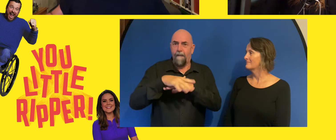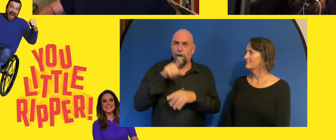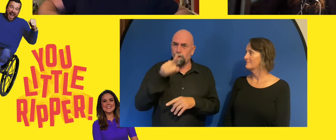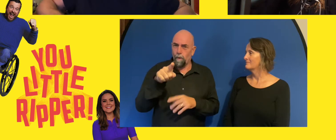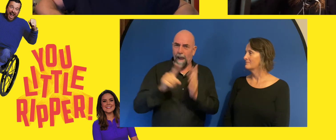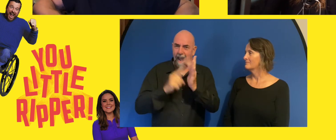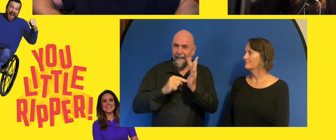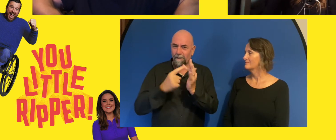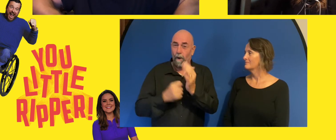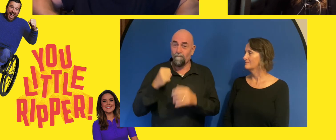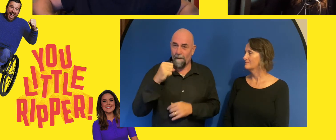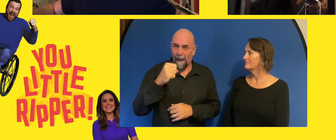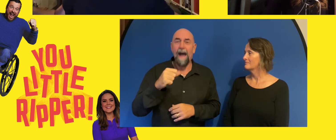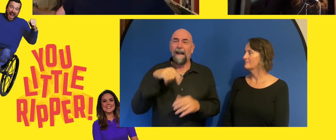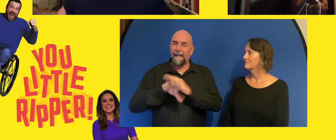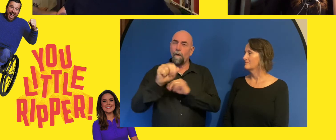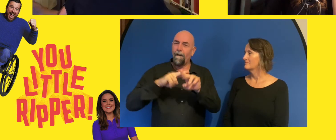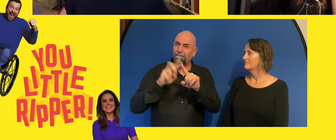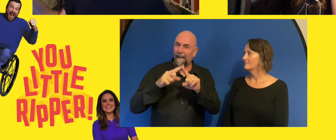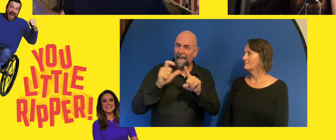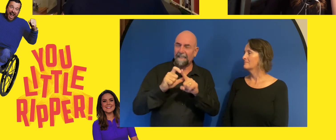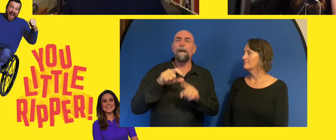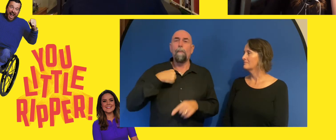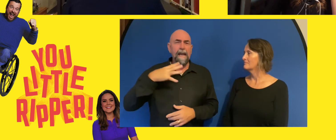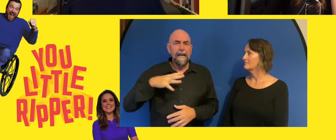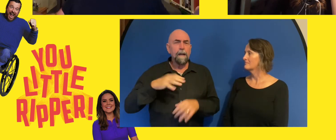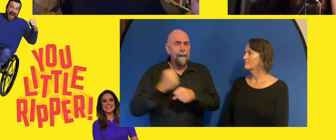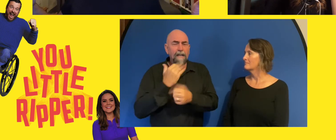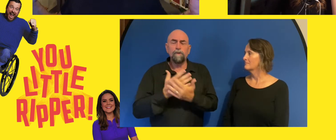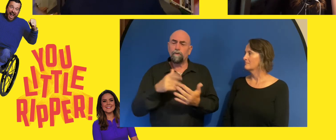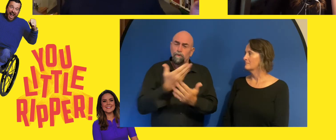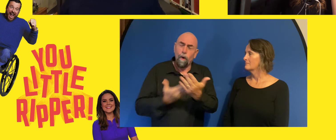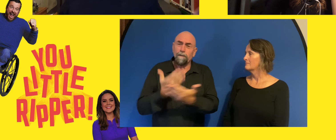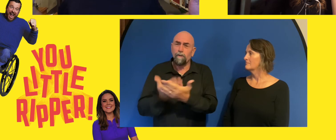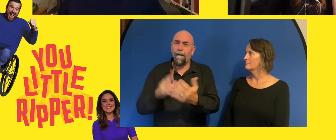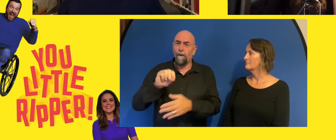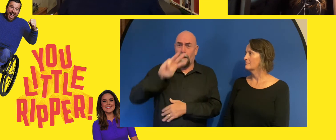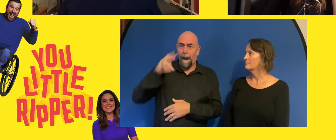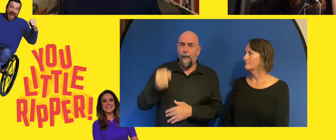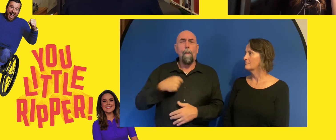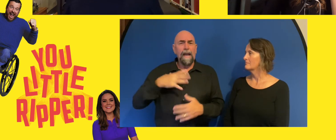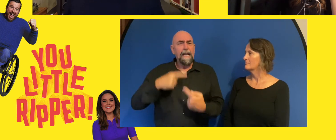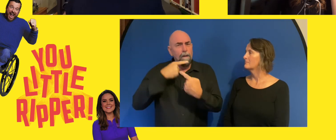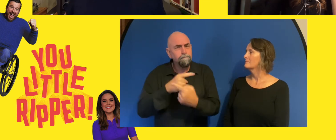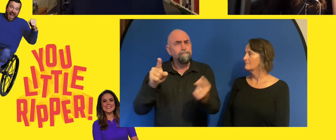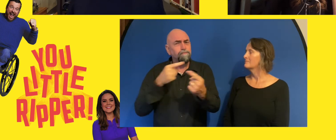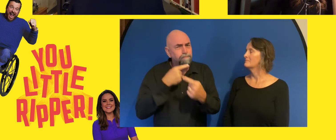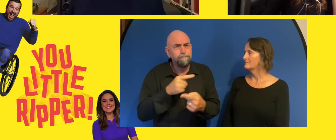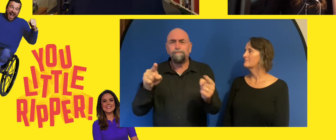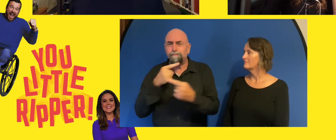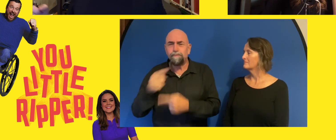us. We need this to grow as big as we can, because Paralympic stories needs to be told, and not just